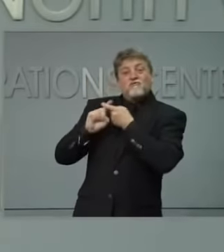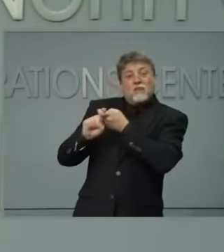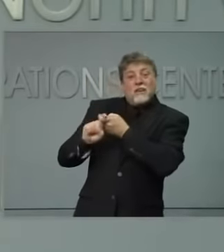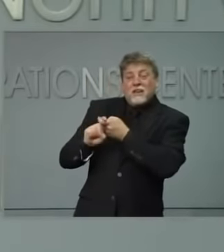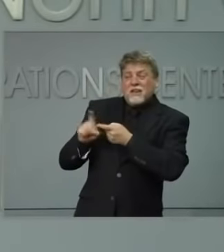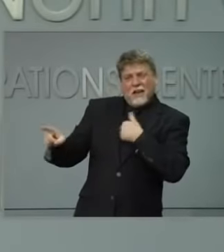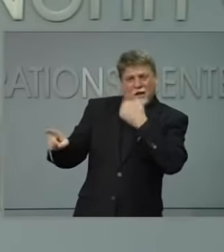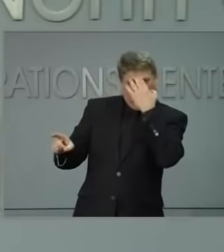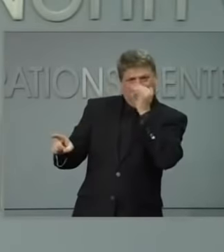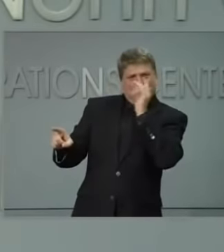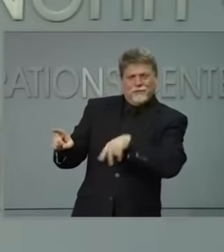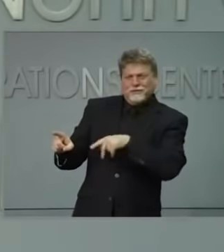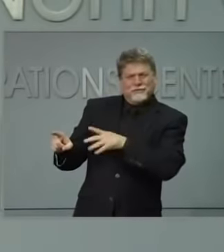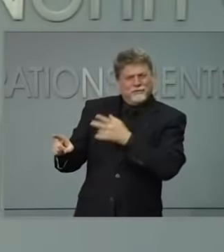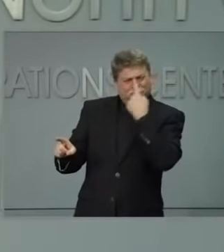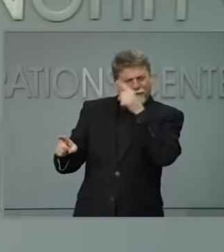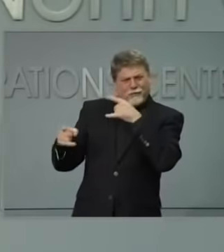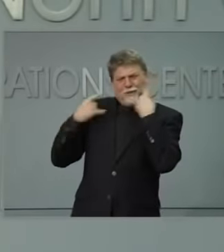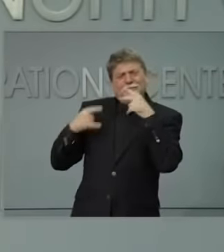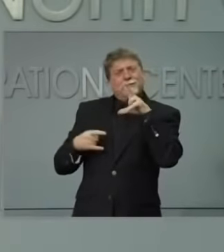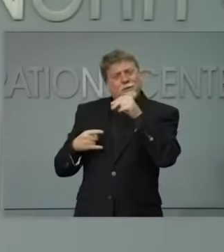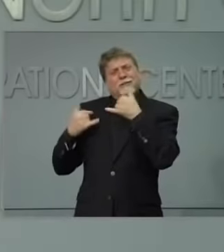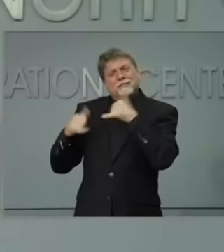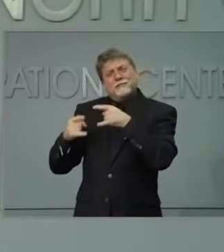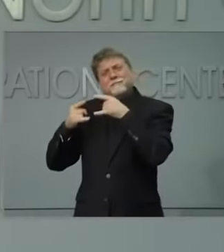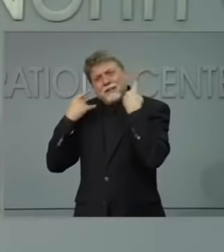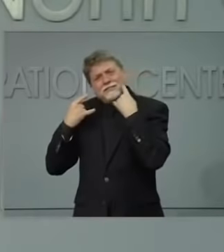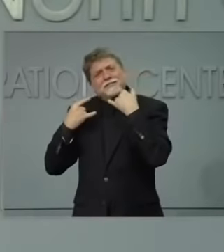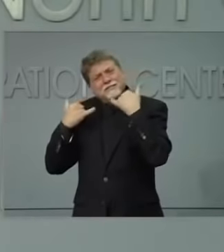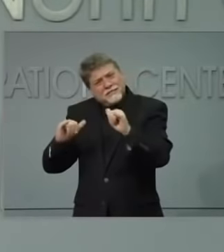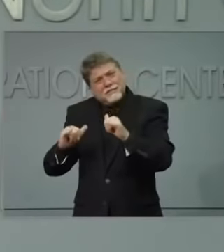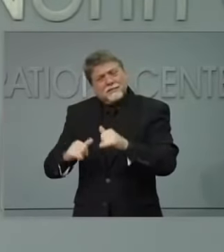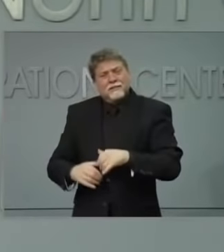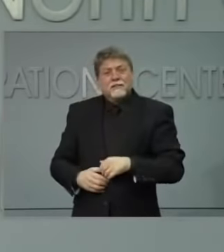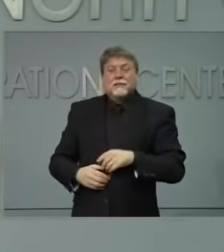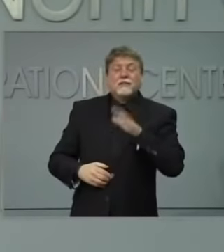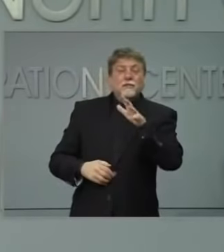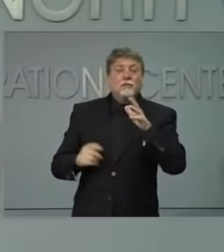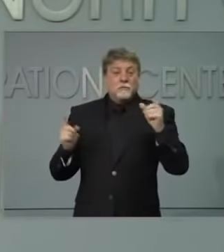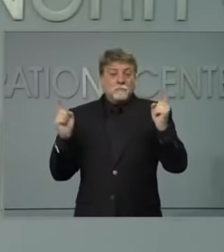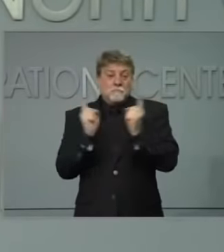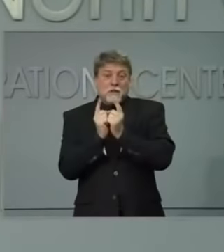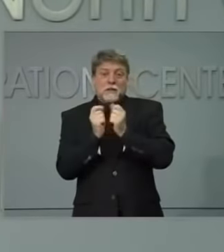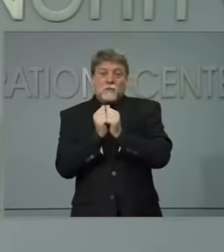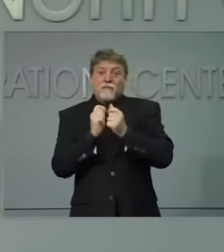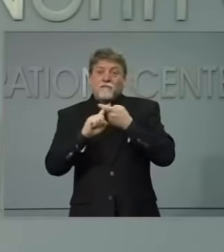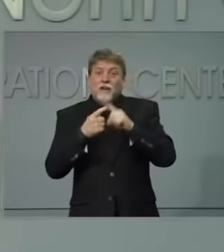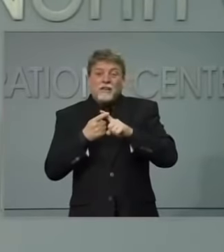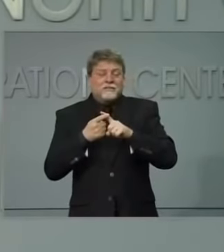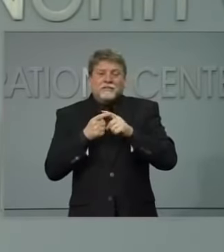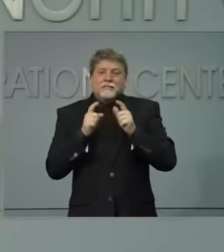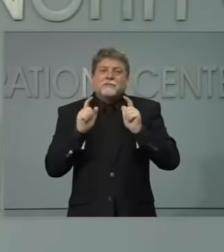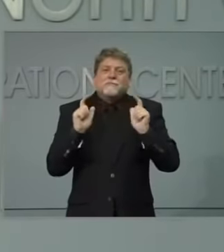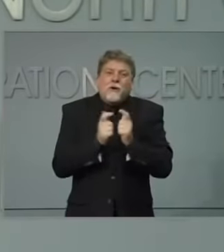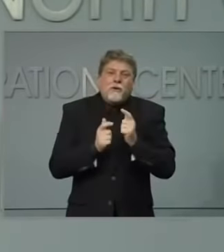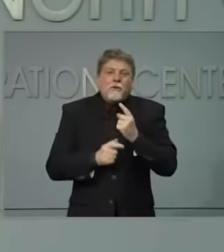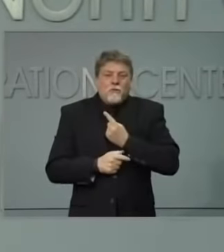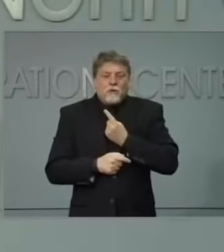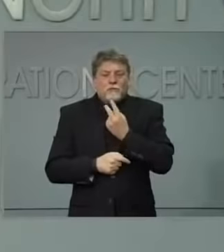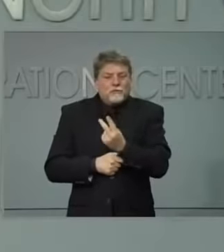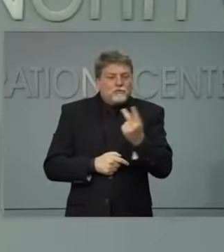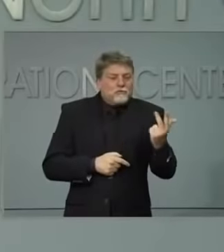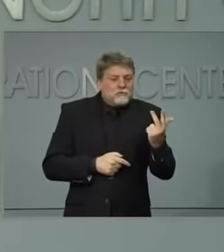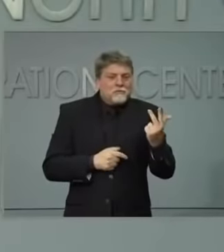protect your loved ones and you. Make your gatherings smaller. Move it outside, or better yet, move it